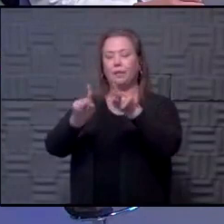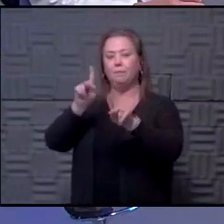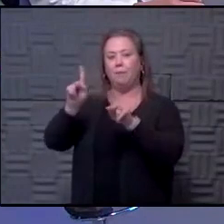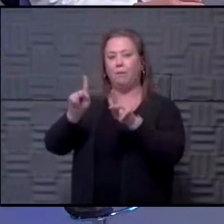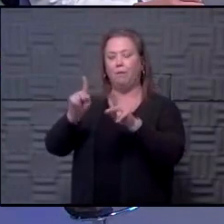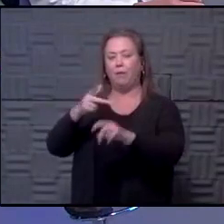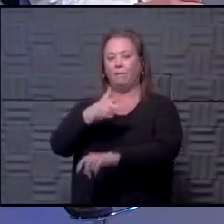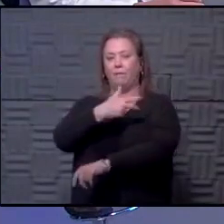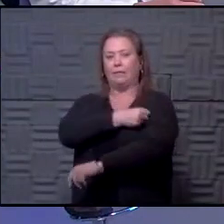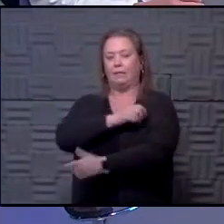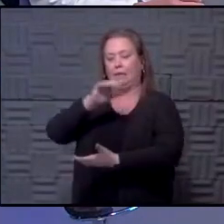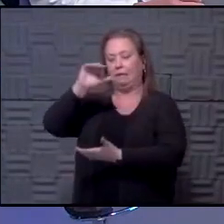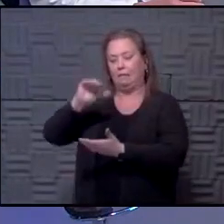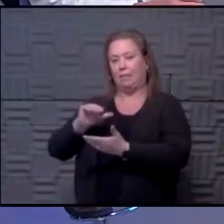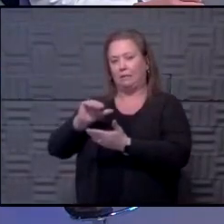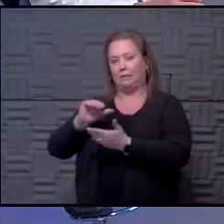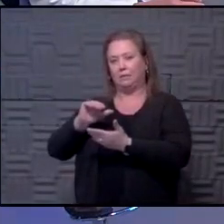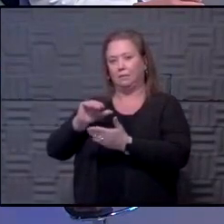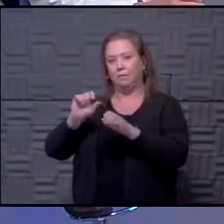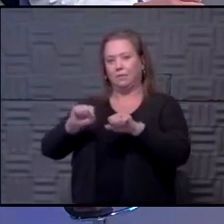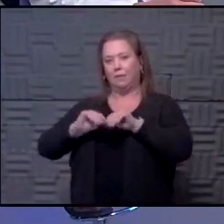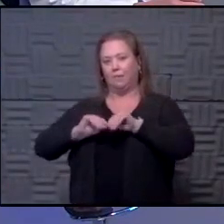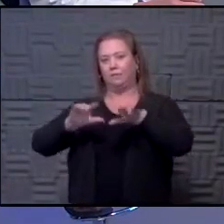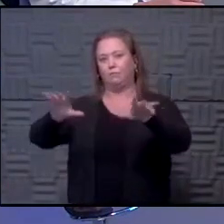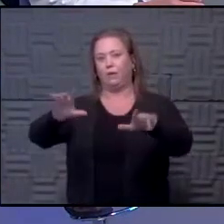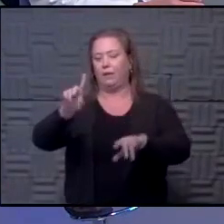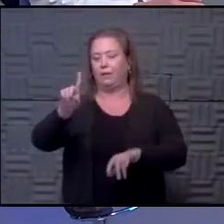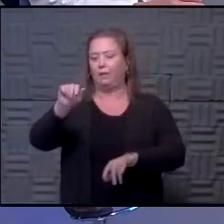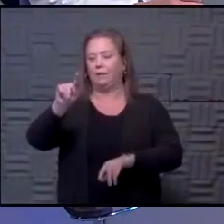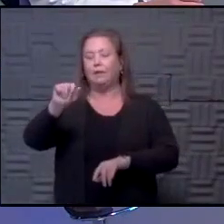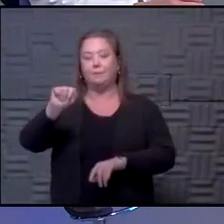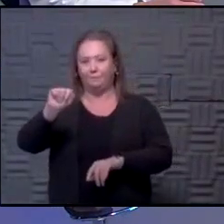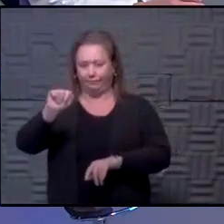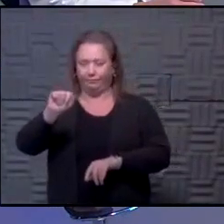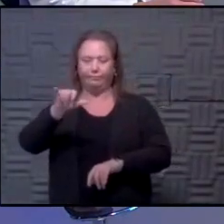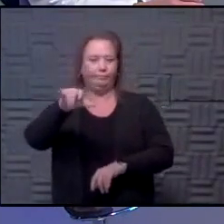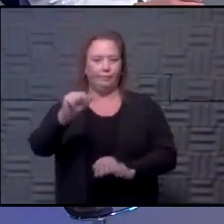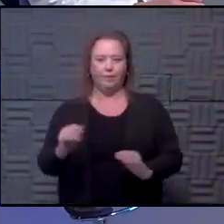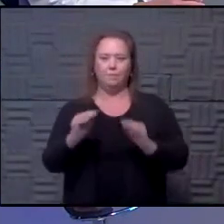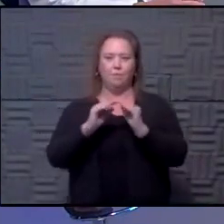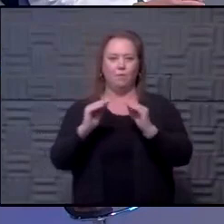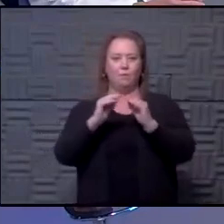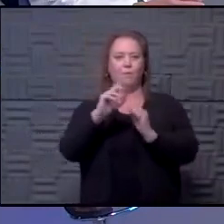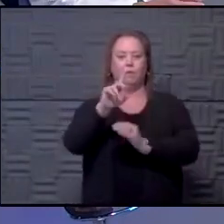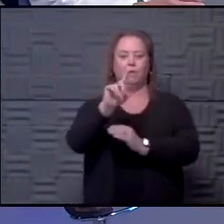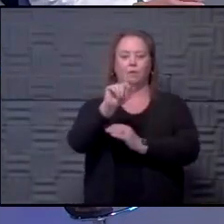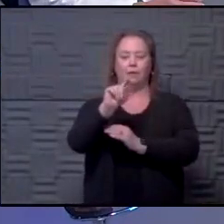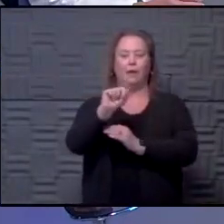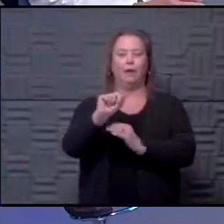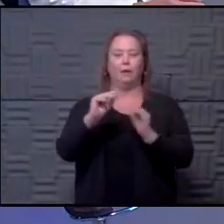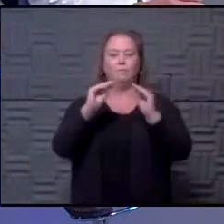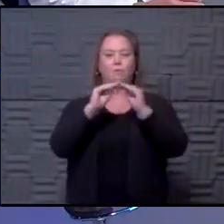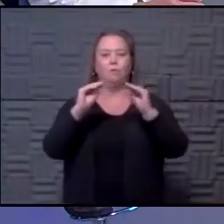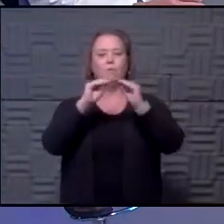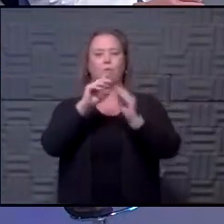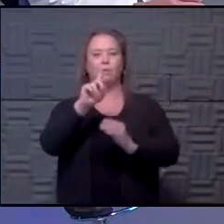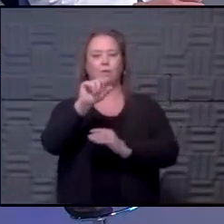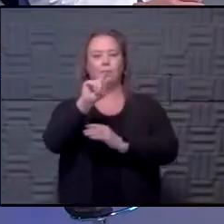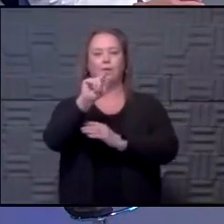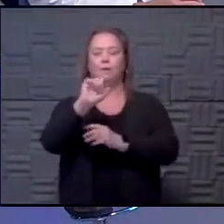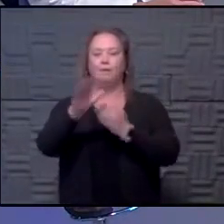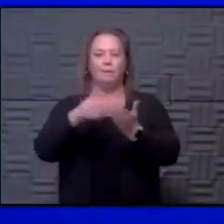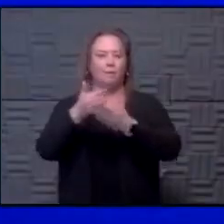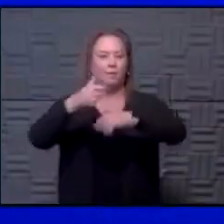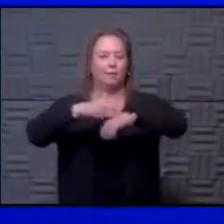less likely to spread COVID asymptomatically? Yeah, I think more data keeps coming out all the yeah. time, and the data gets more and more favorable all the time.